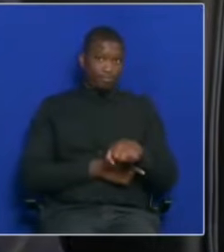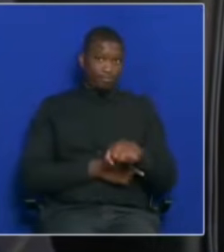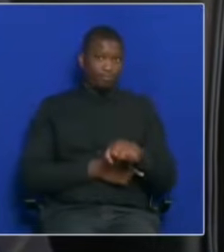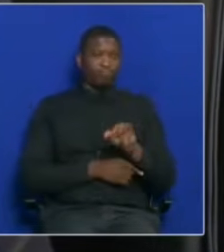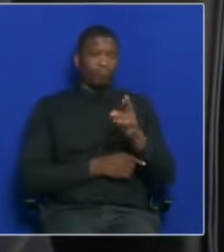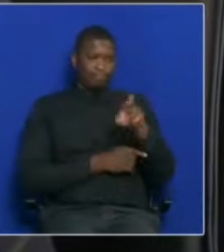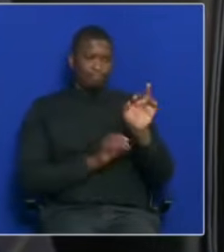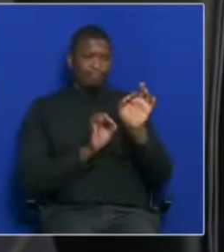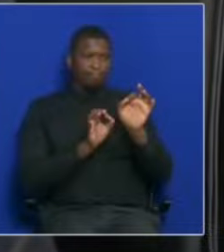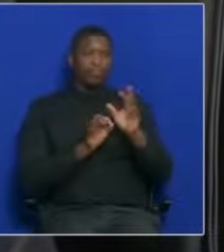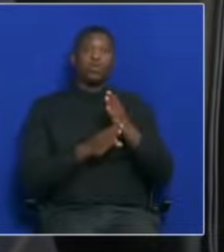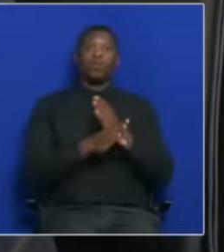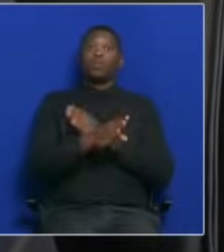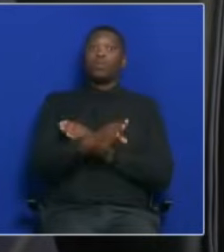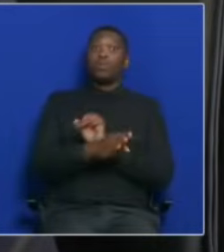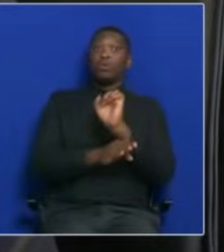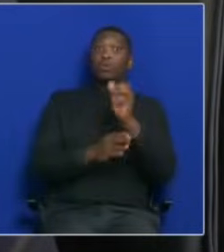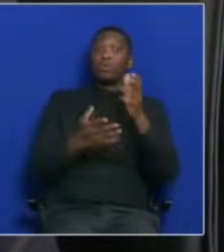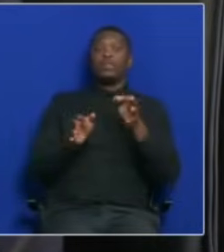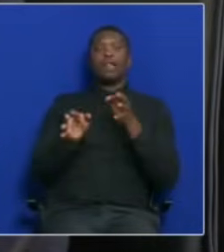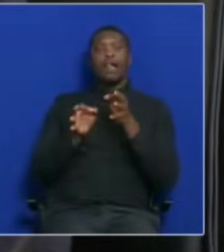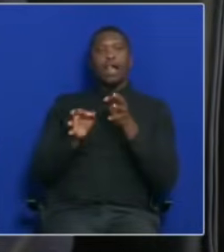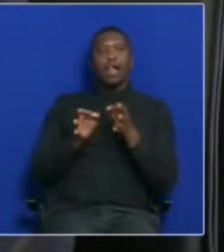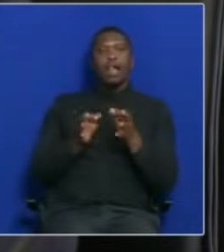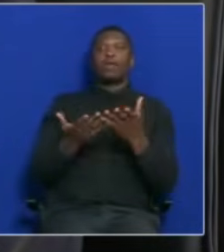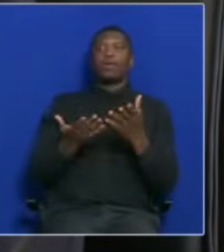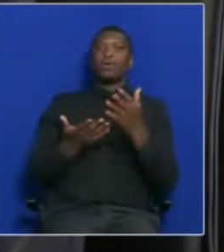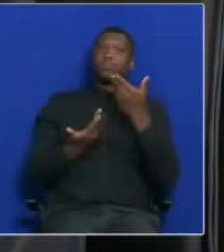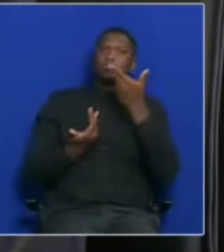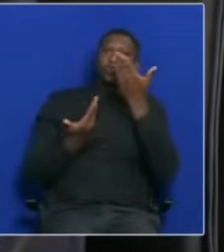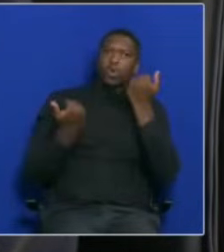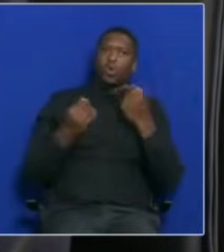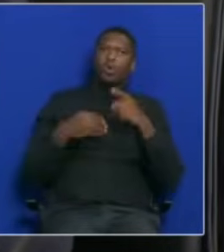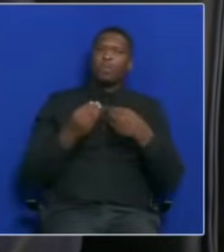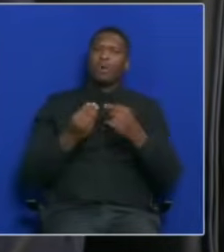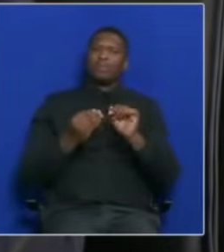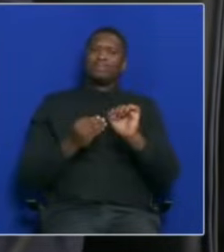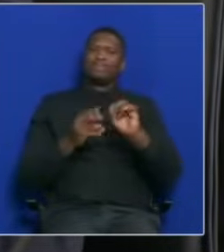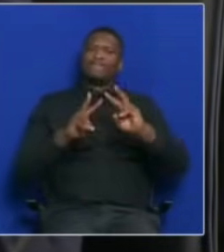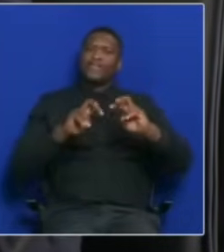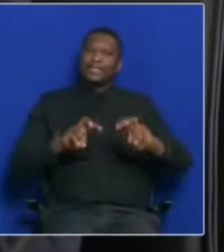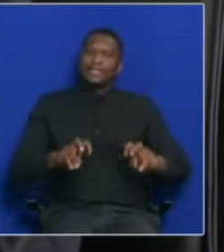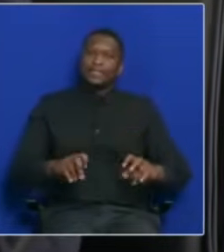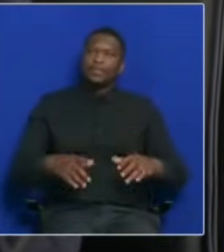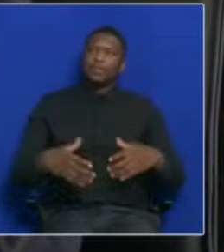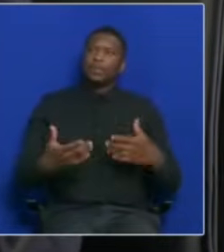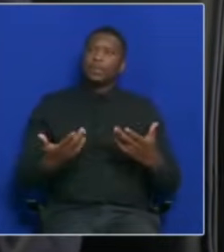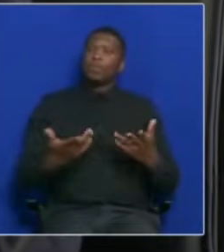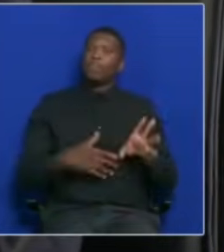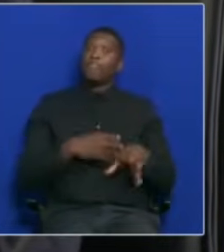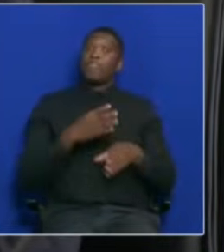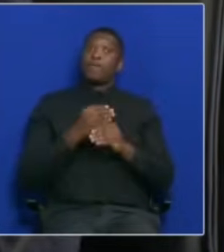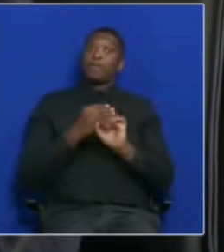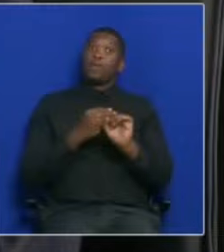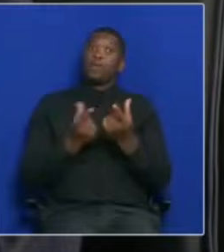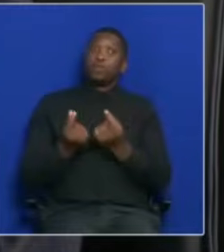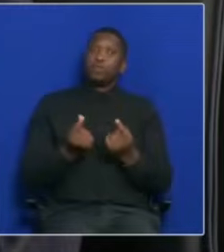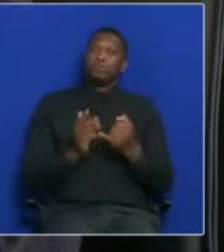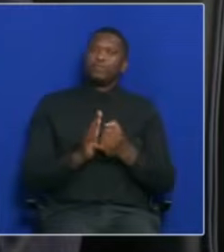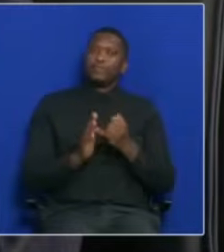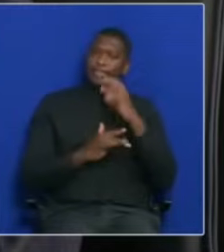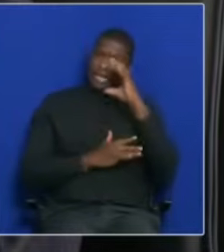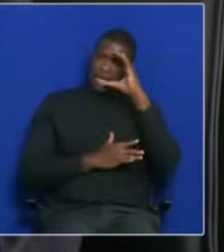indicated that you did not know anything about the investigation, and what you did was assume that